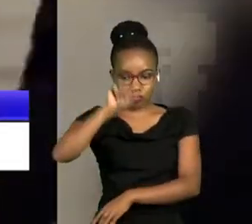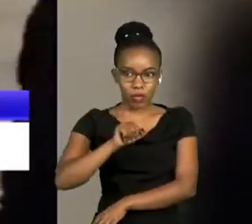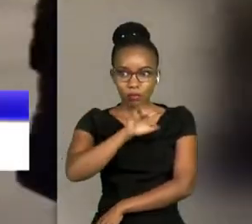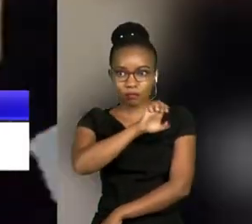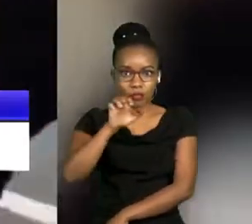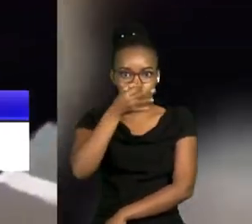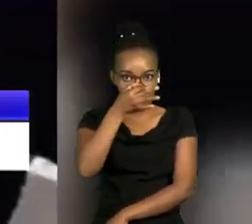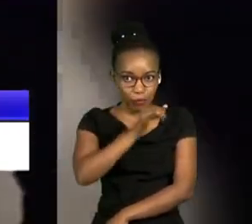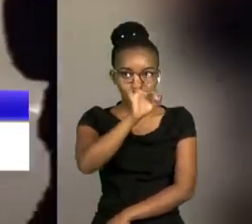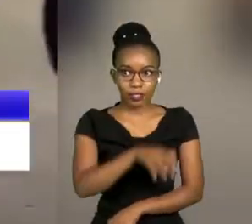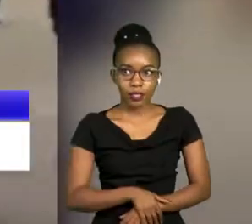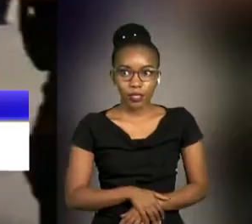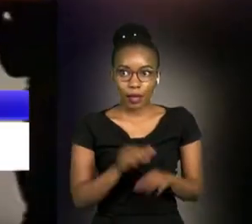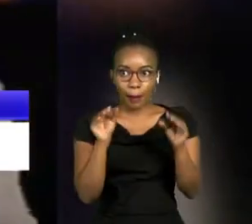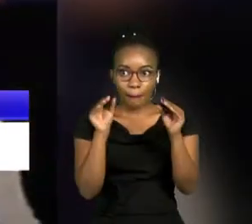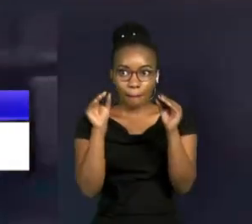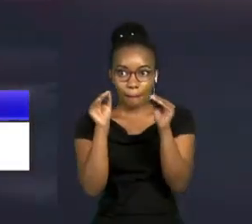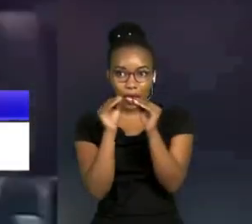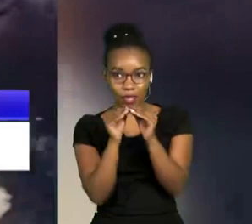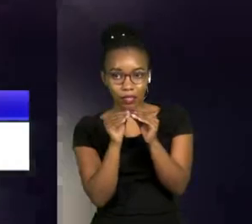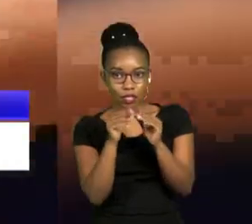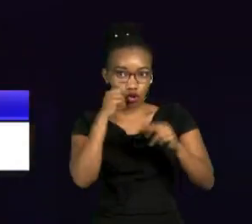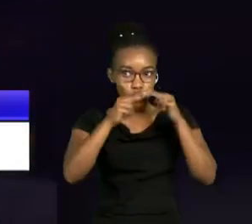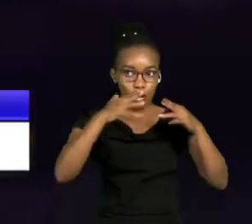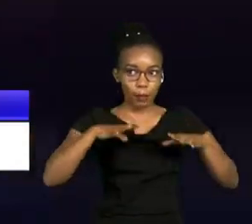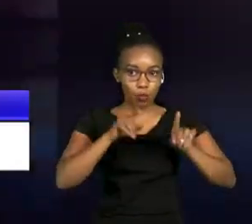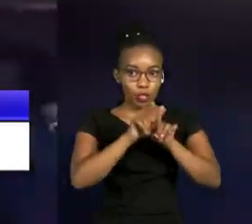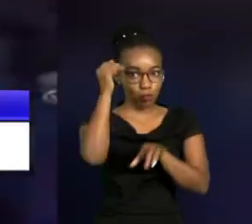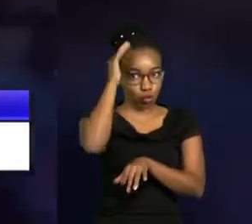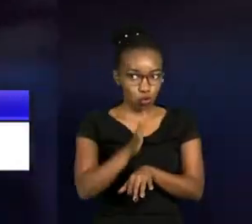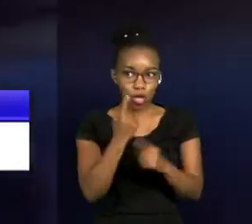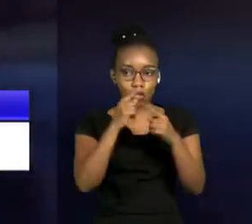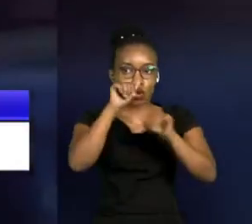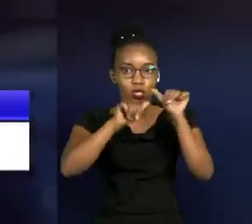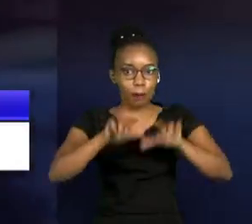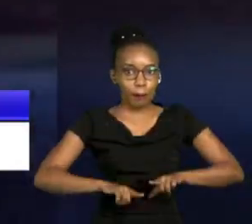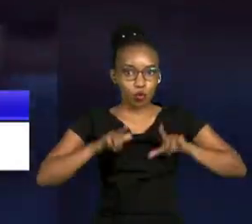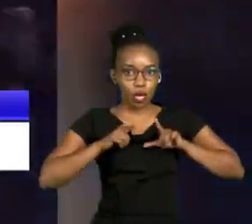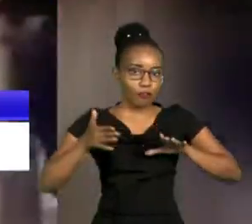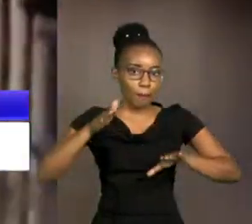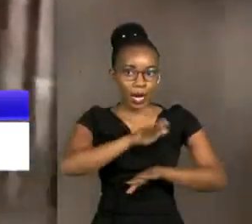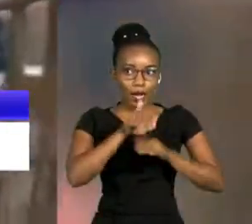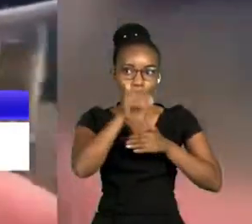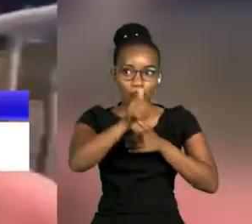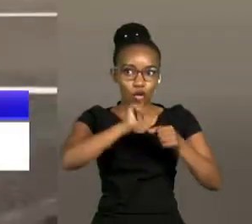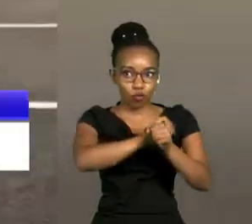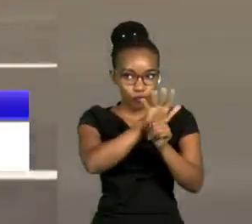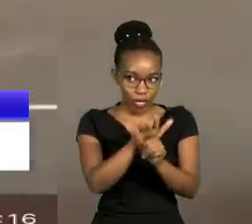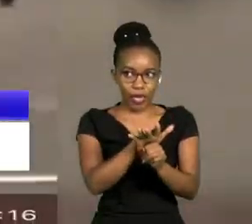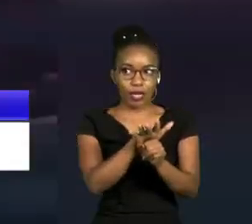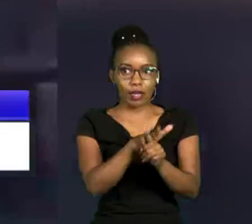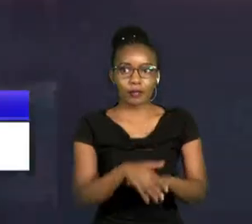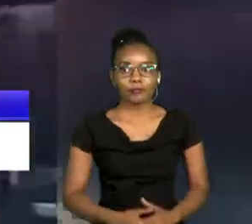southeastern France, where he met restaurateurs and students to talk about life returning to normalcy after the COVID-19